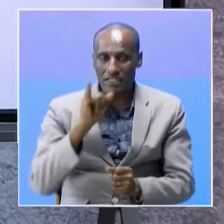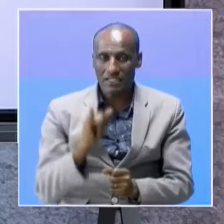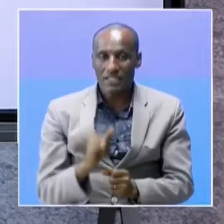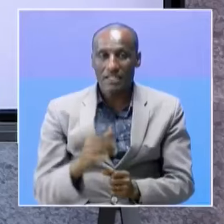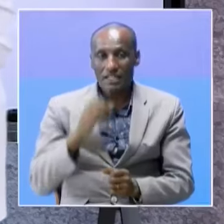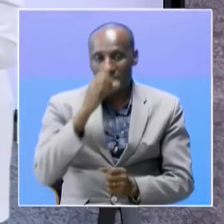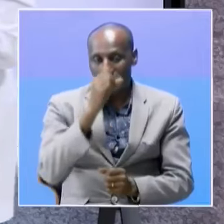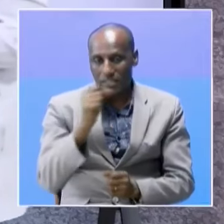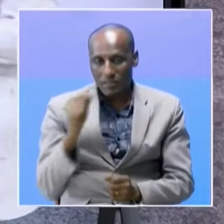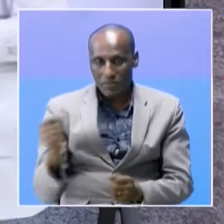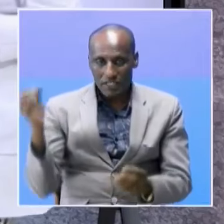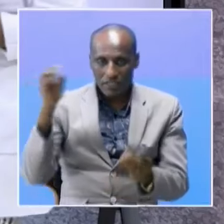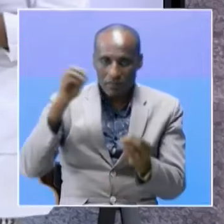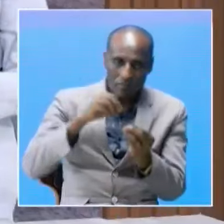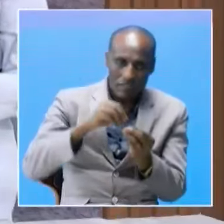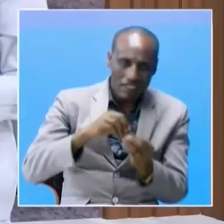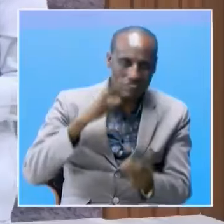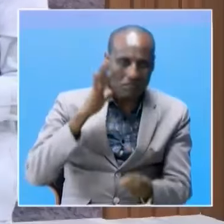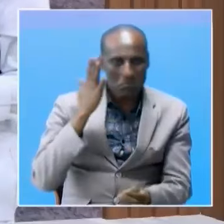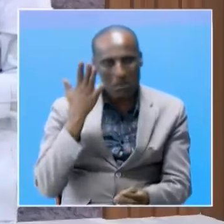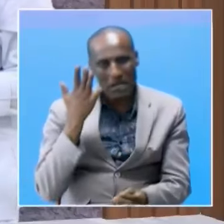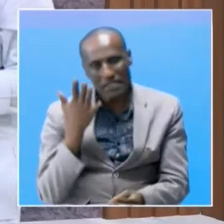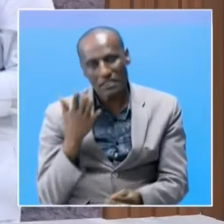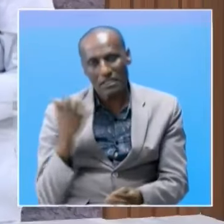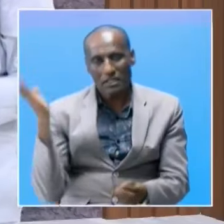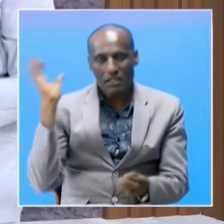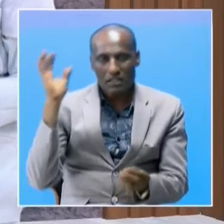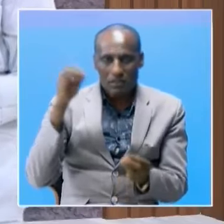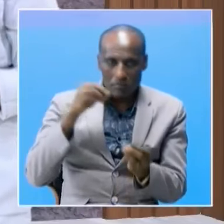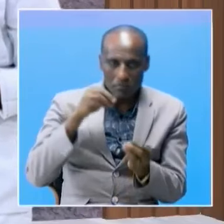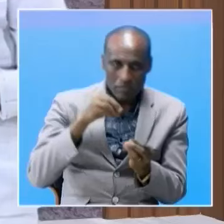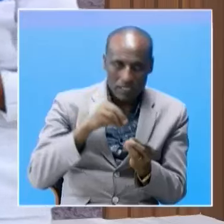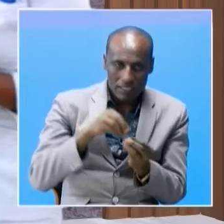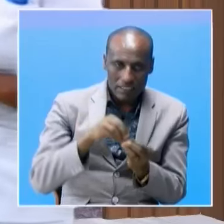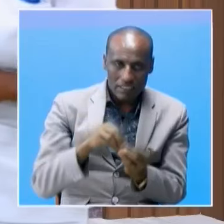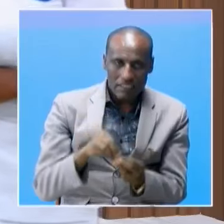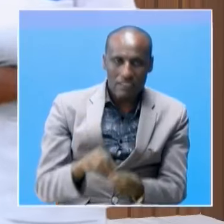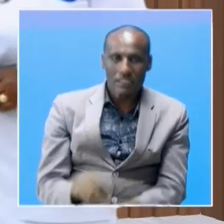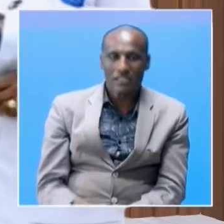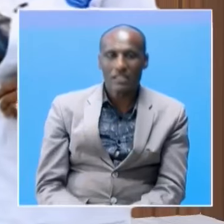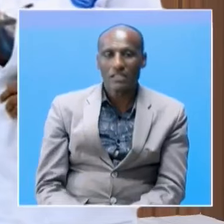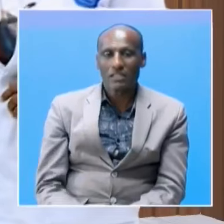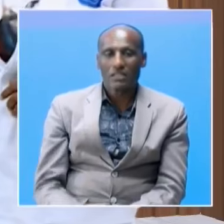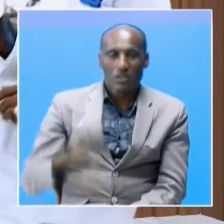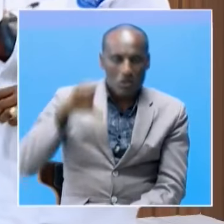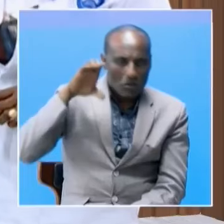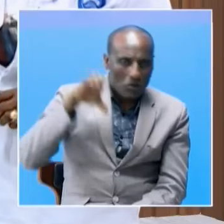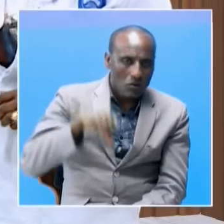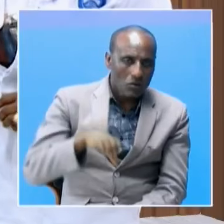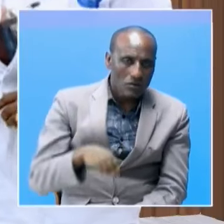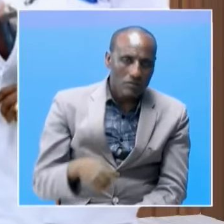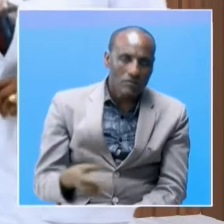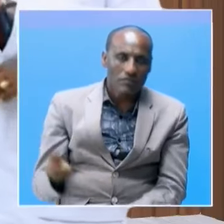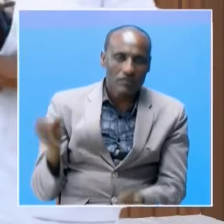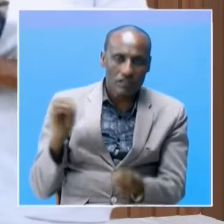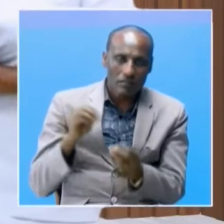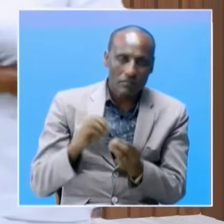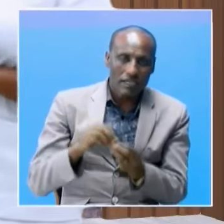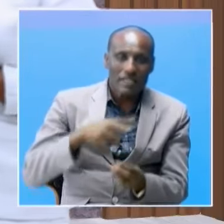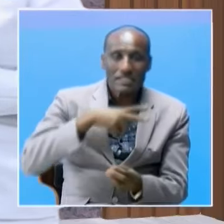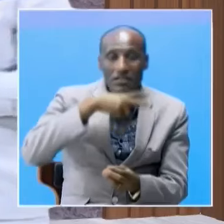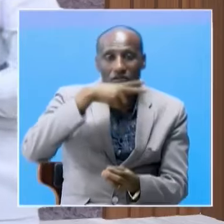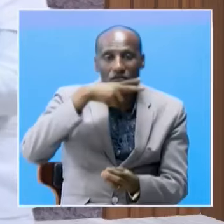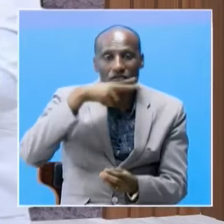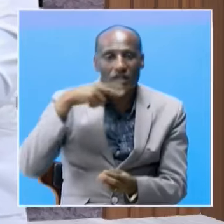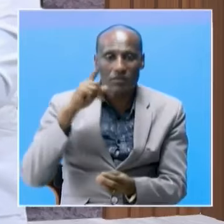subject plus might or may or could plus verb 1.